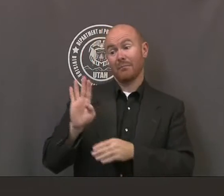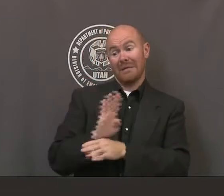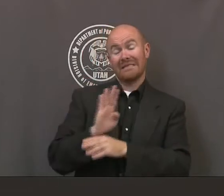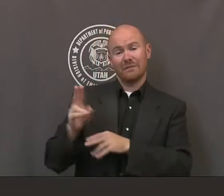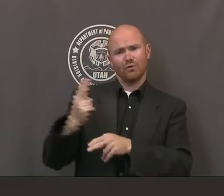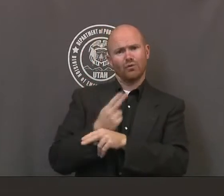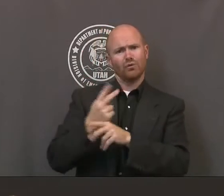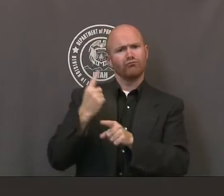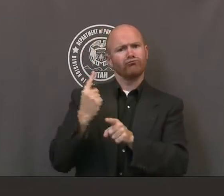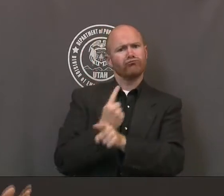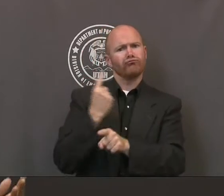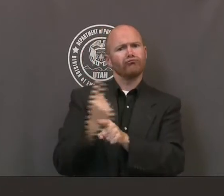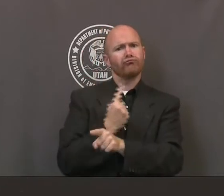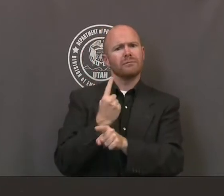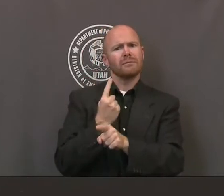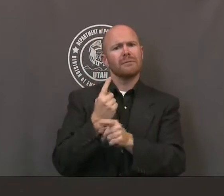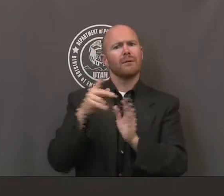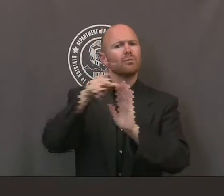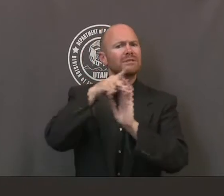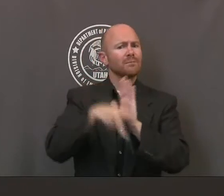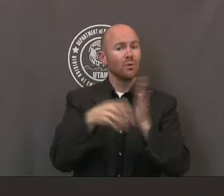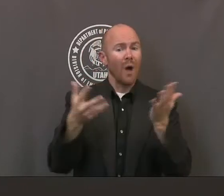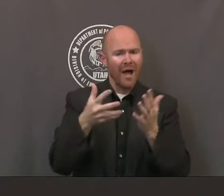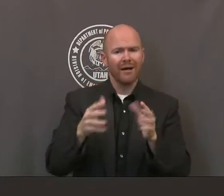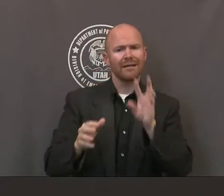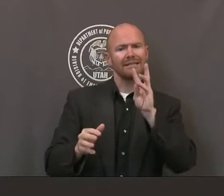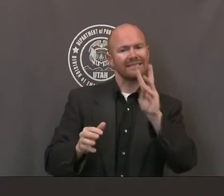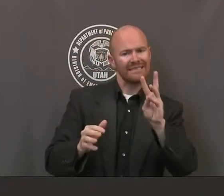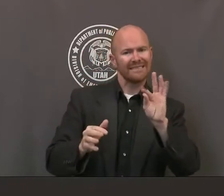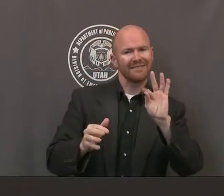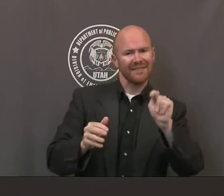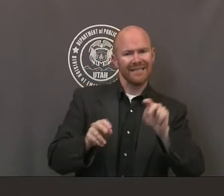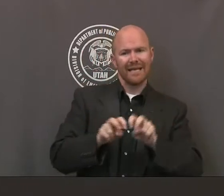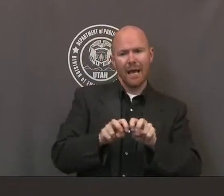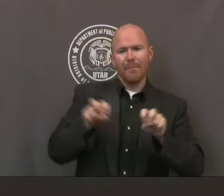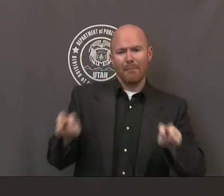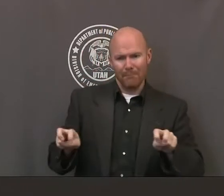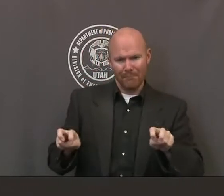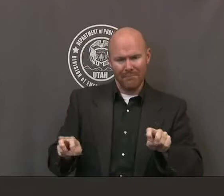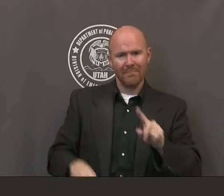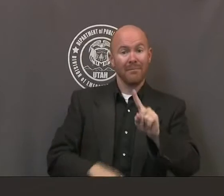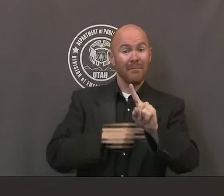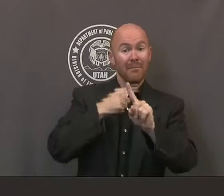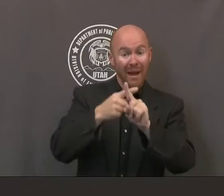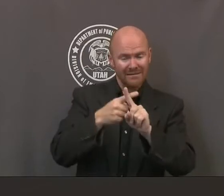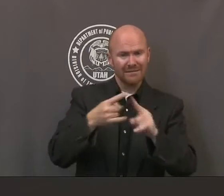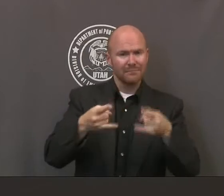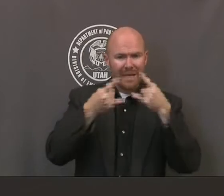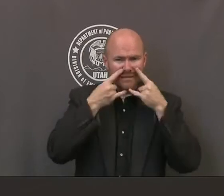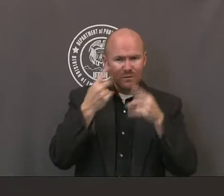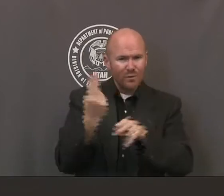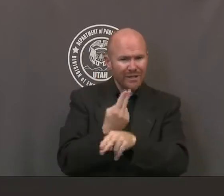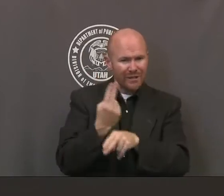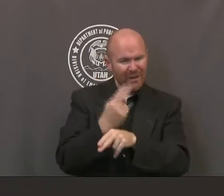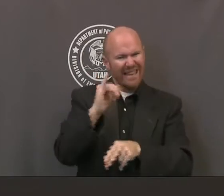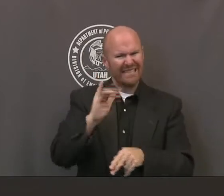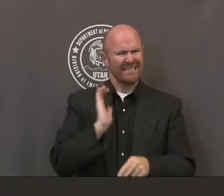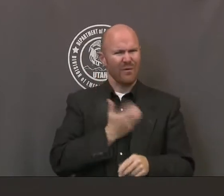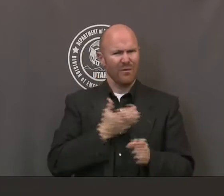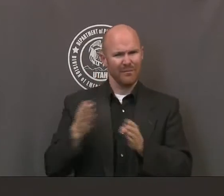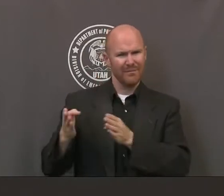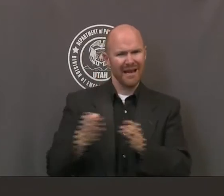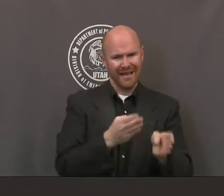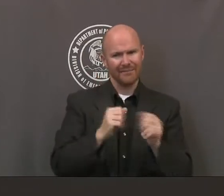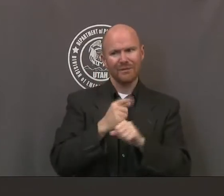can safely operate even under these exceptions. The important thing here is to have a plan to adhere to safe protocol